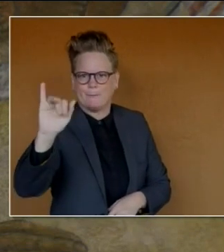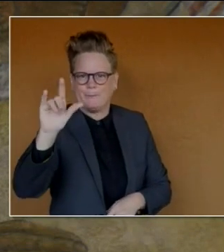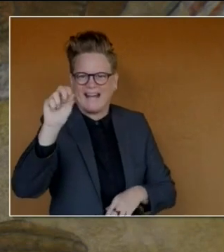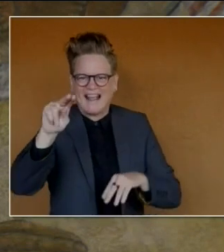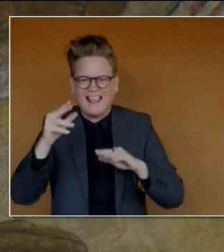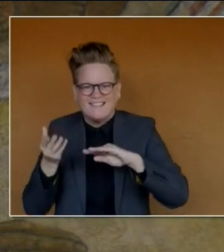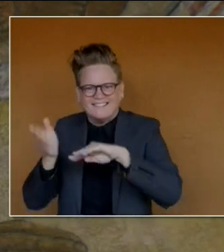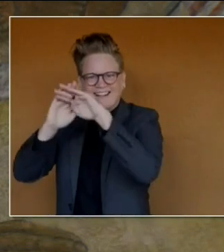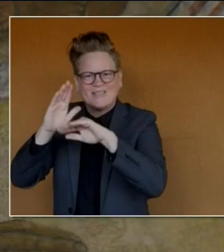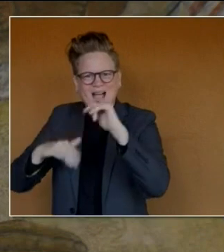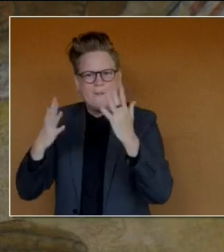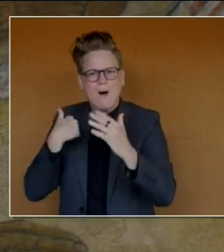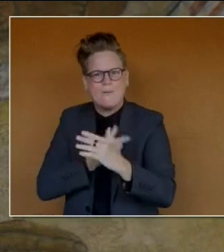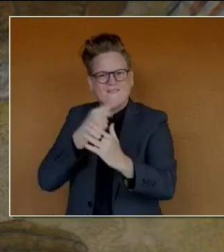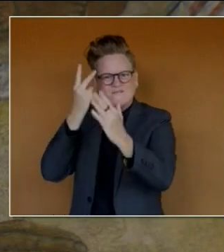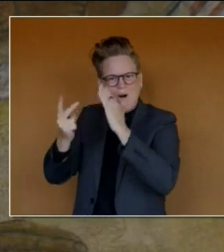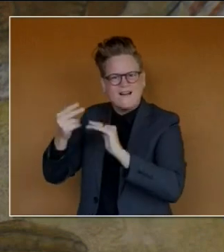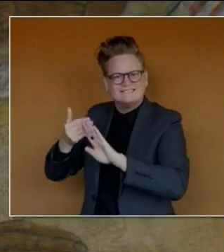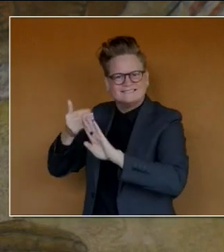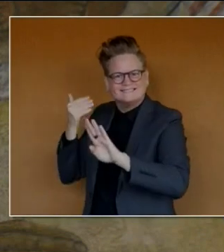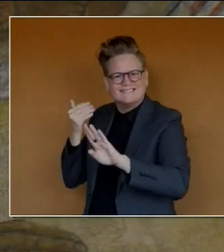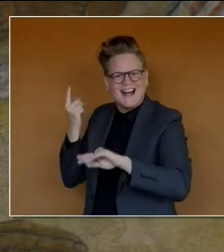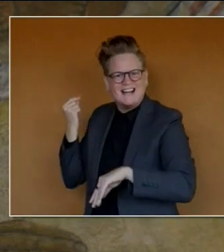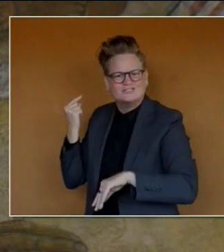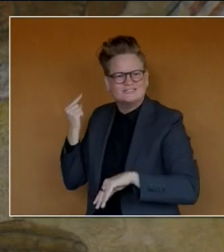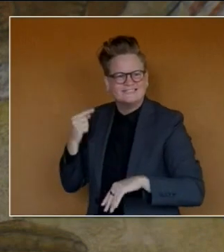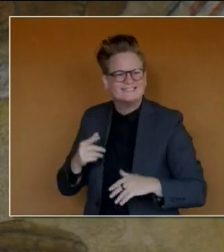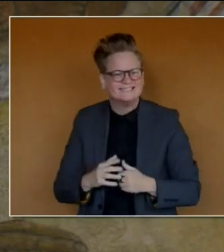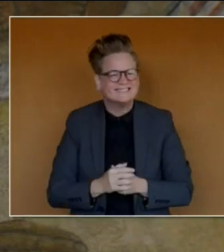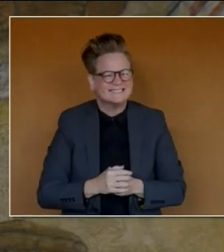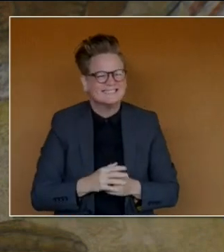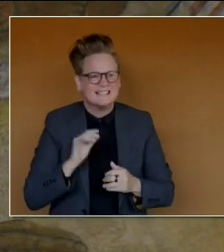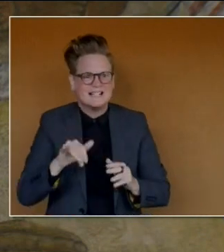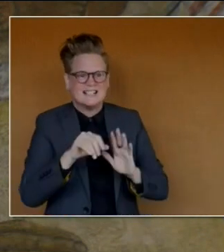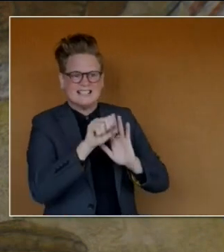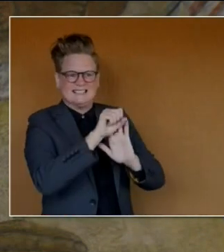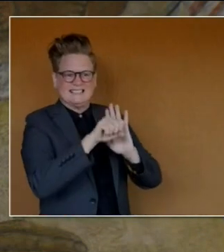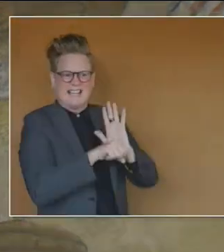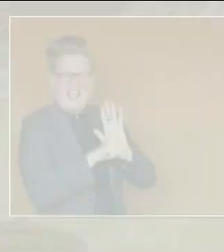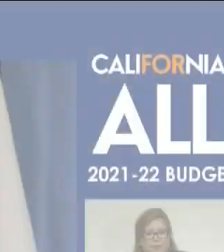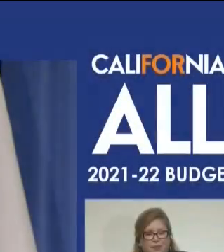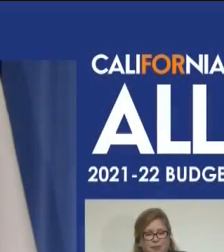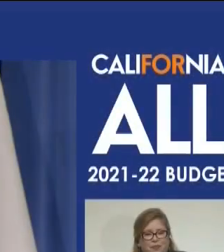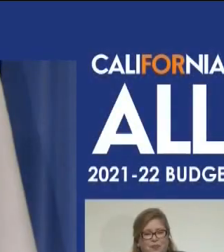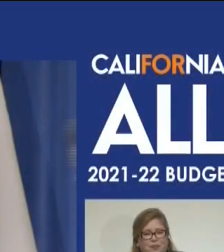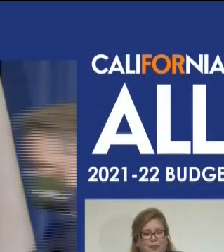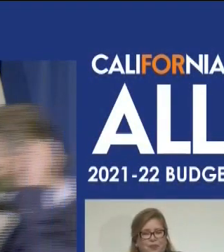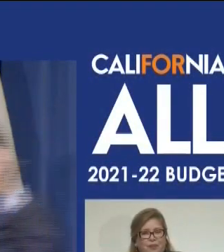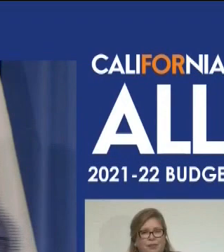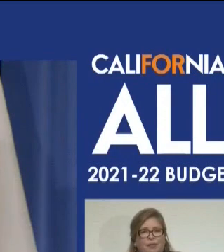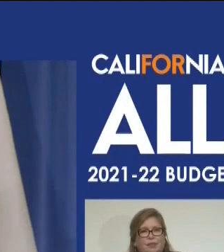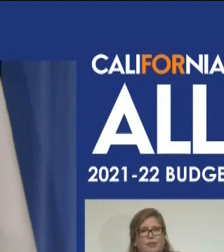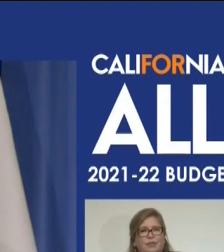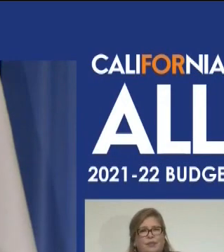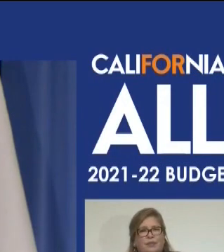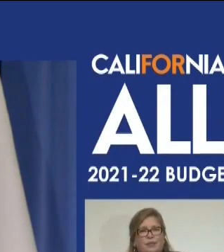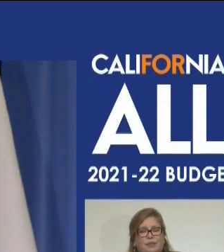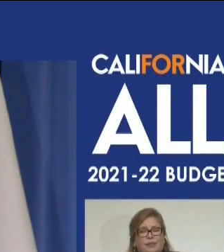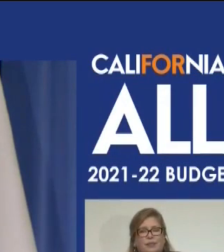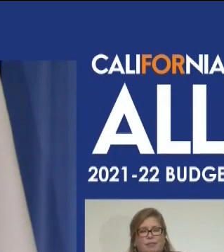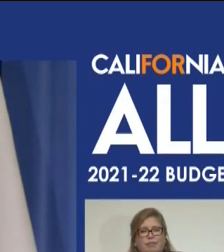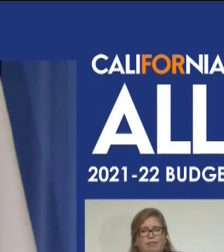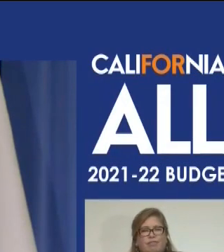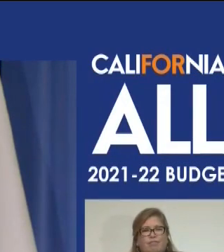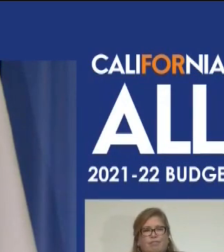at the state of the state number of months ago, California is not coming back. California is going to come roaring back. Complicating matters. you know,